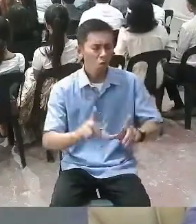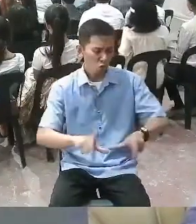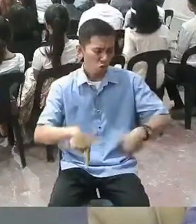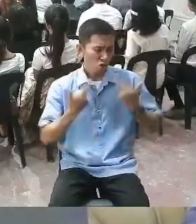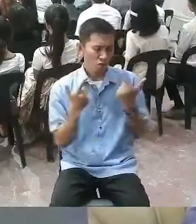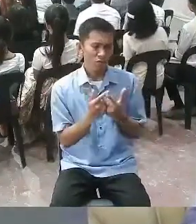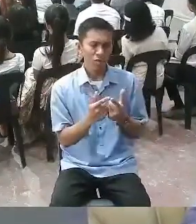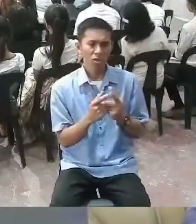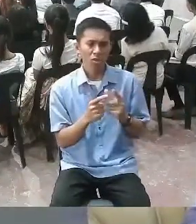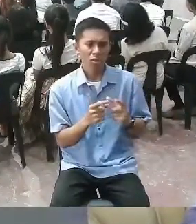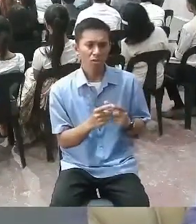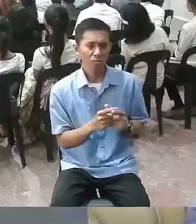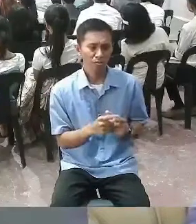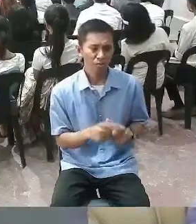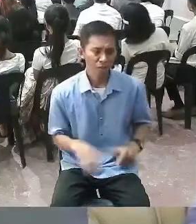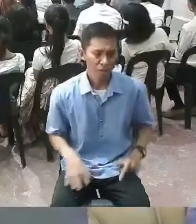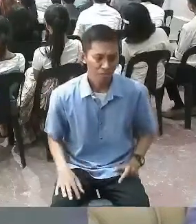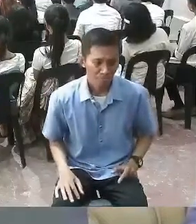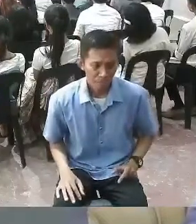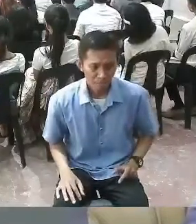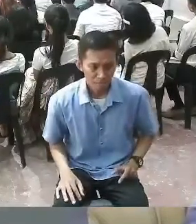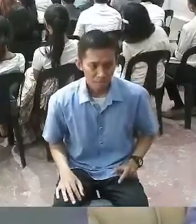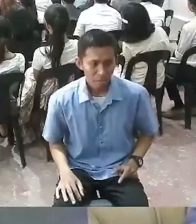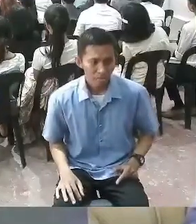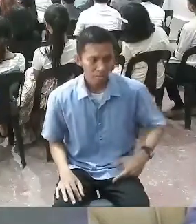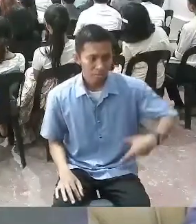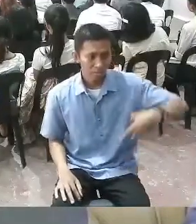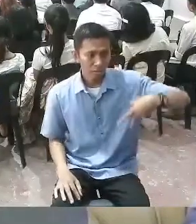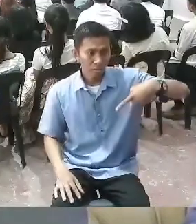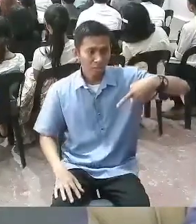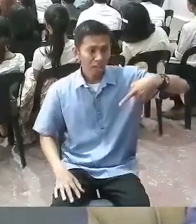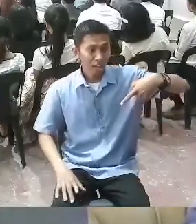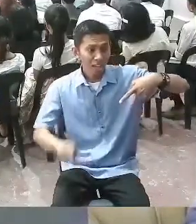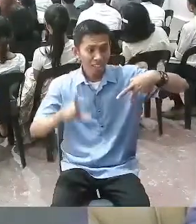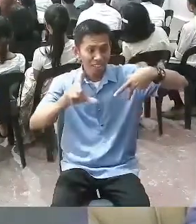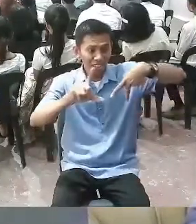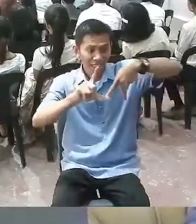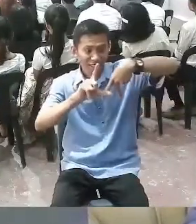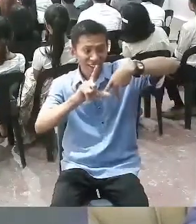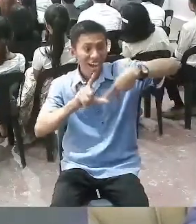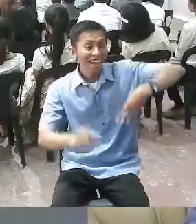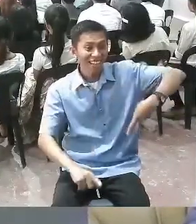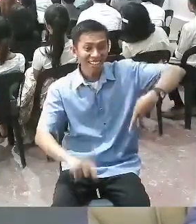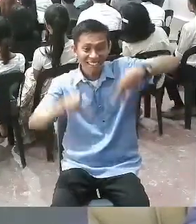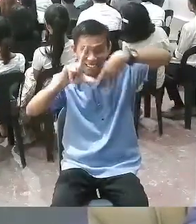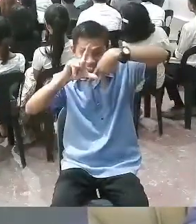do. Okay, I live in Sin City, Las Vegas.